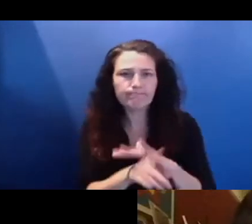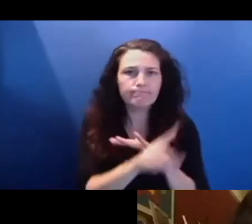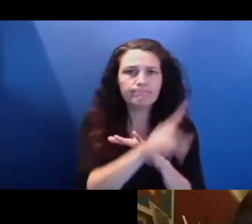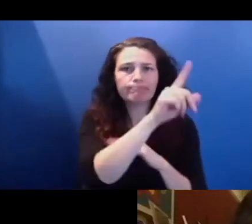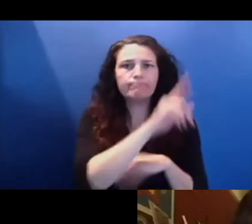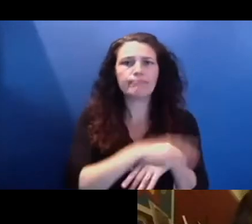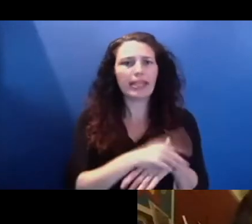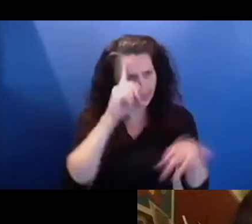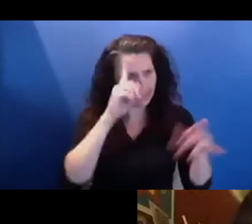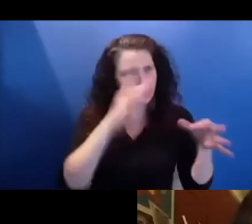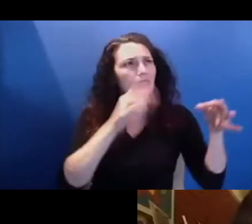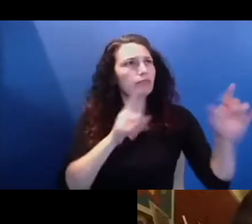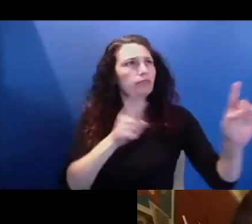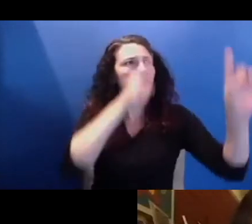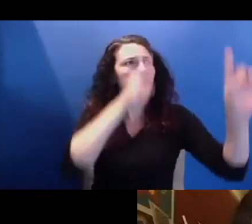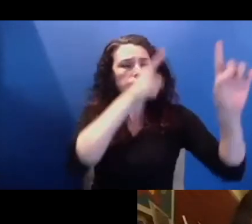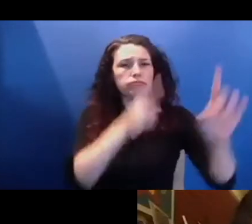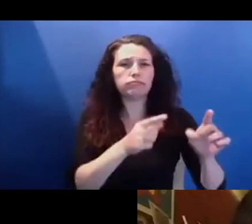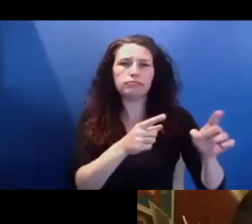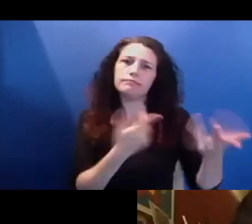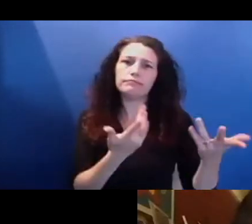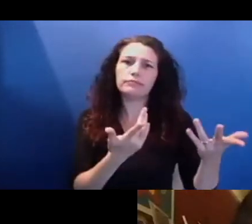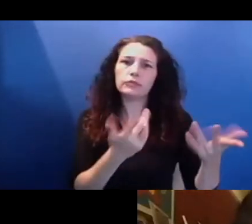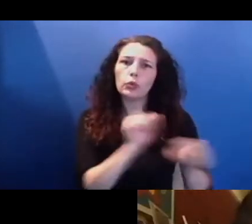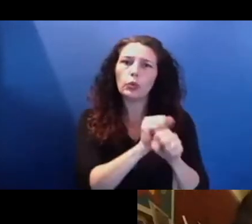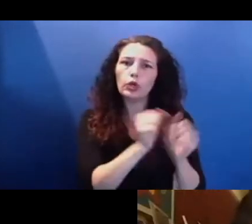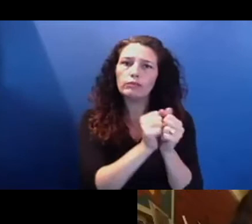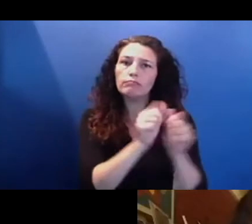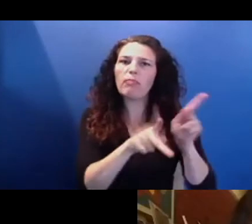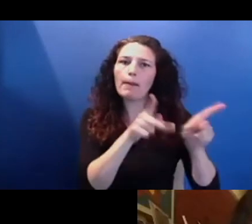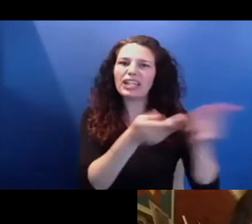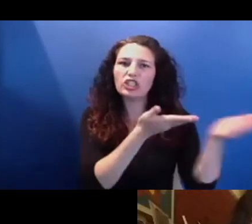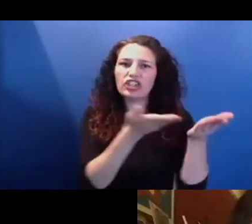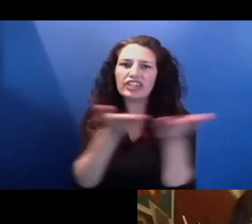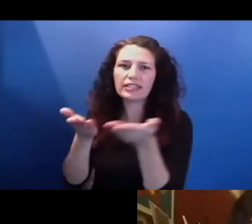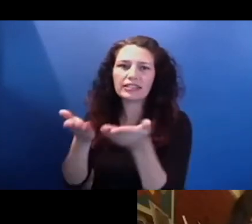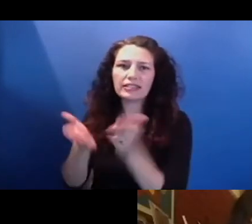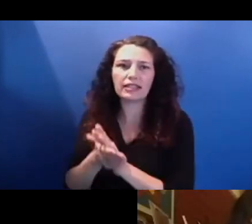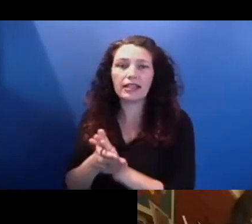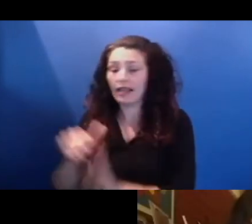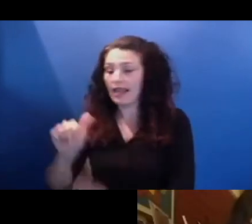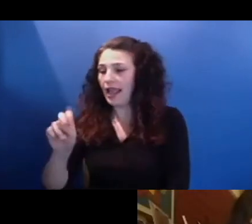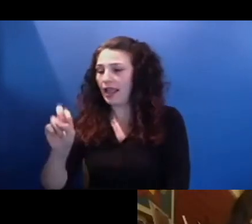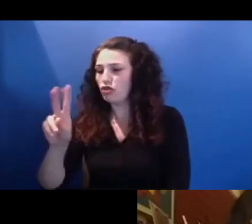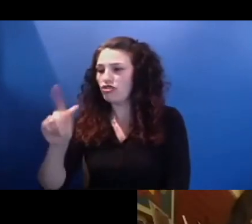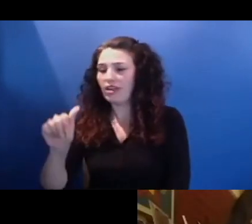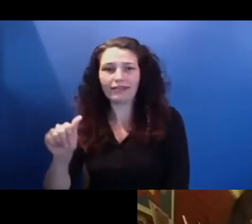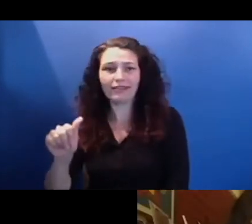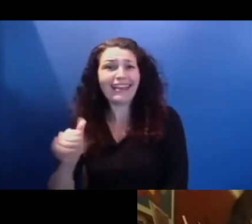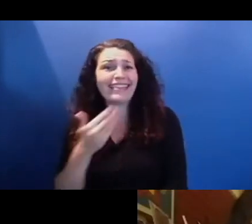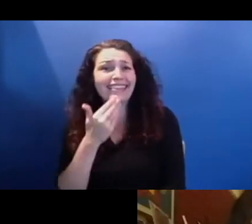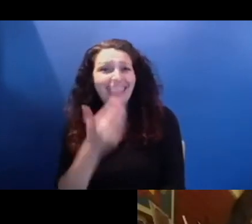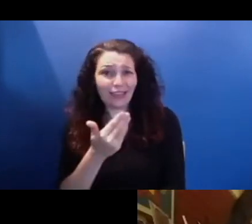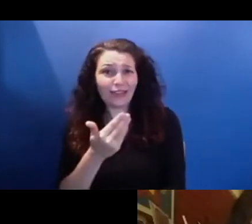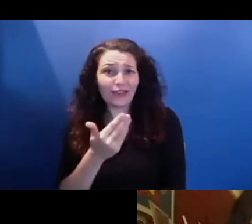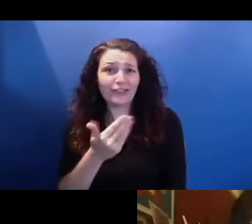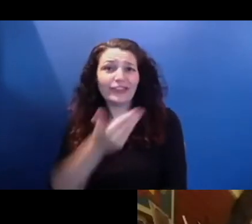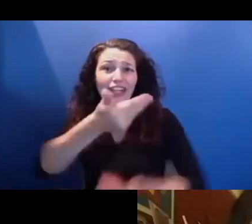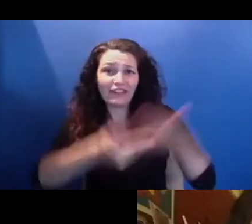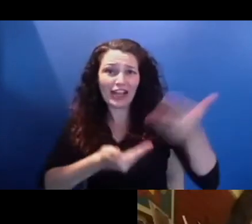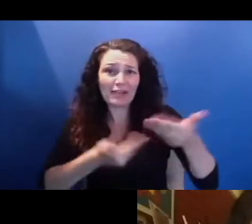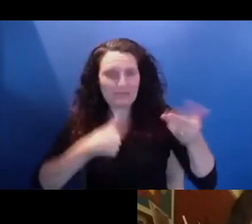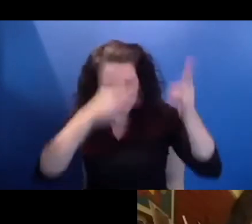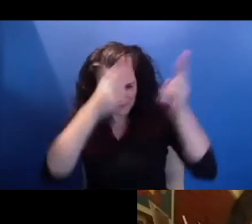service. Well, first of all, I just want to say thank you so much for having me here. It's an honor. Happy